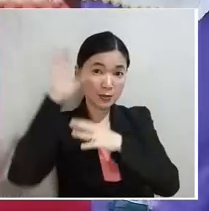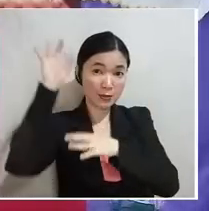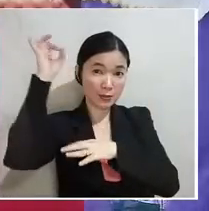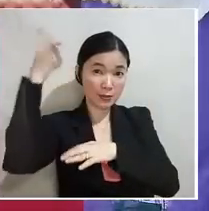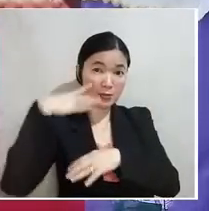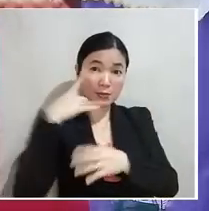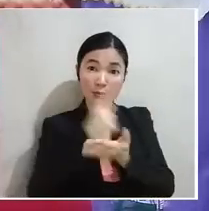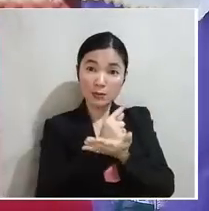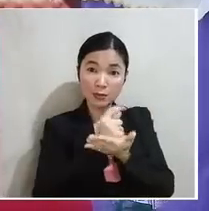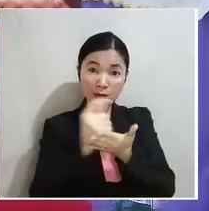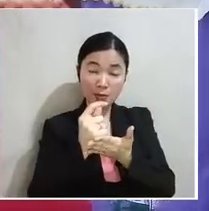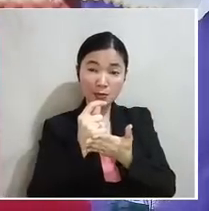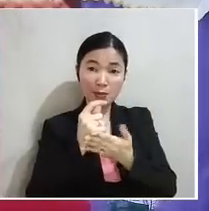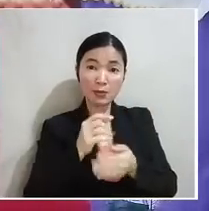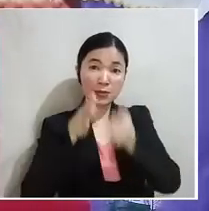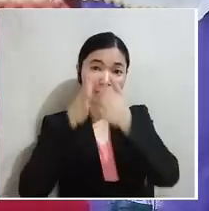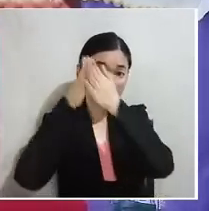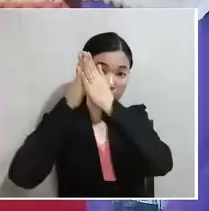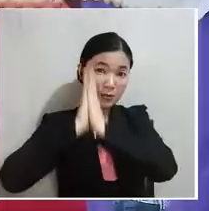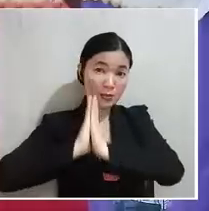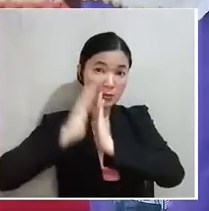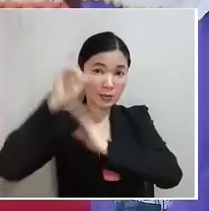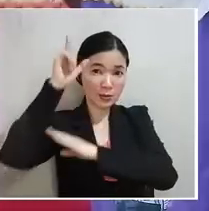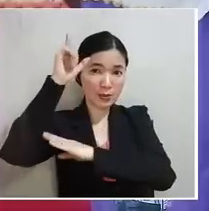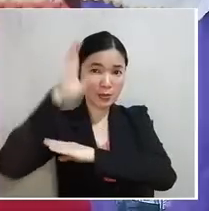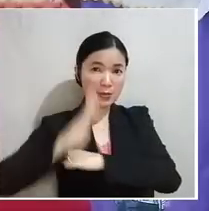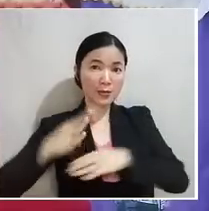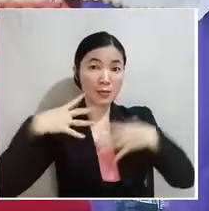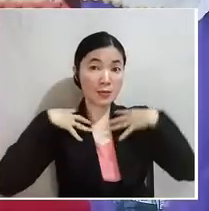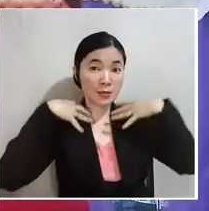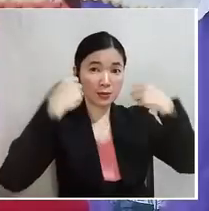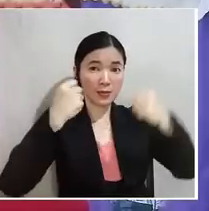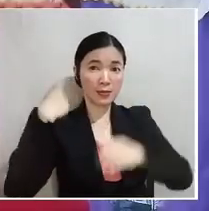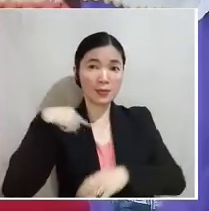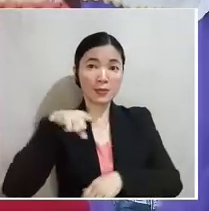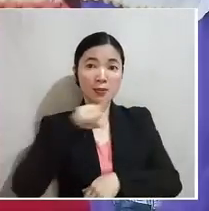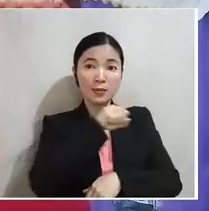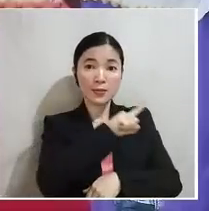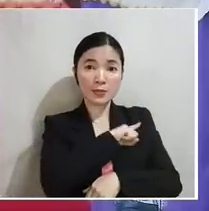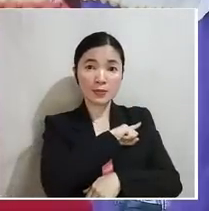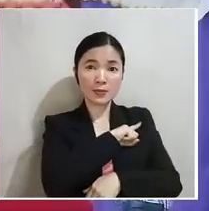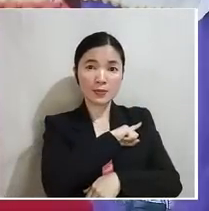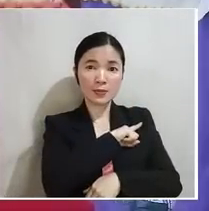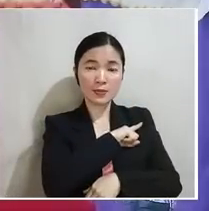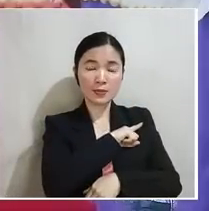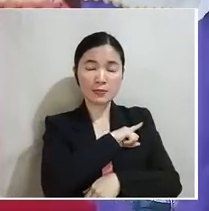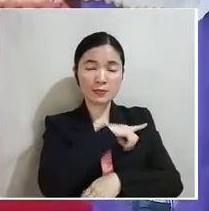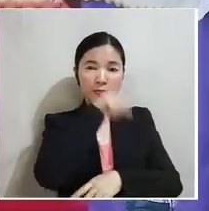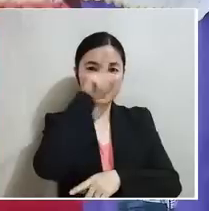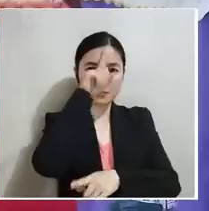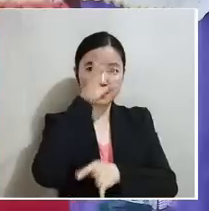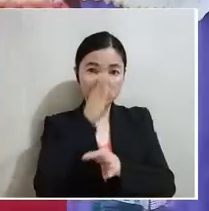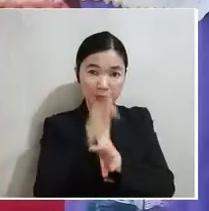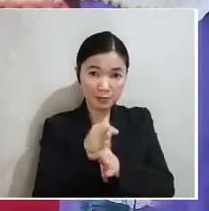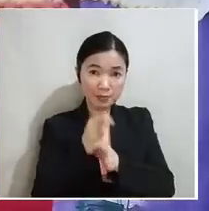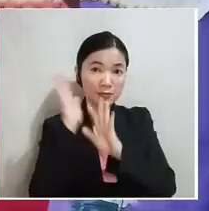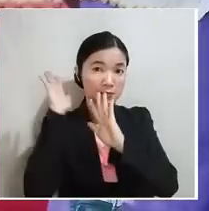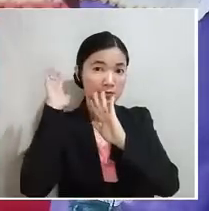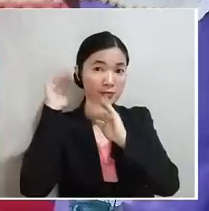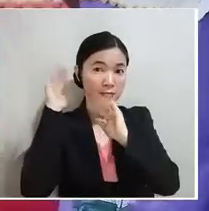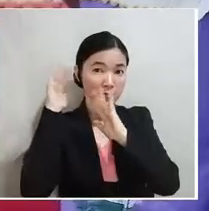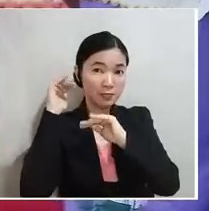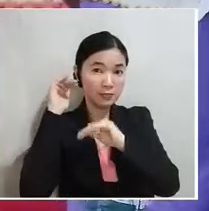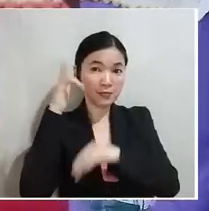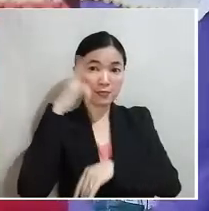Him to strengthen us in faith, hope, and love, that